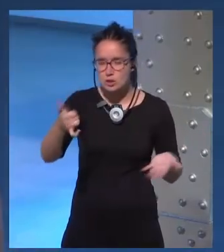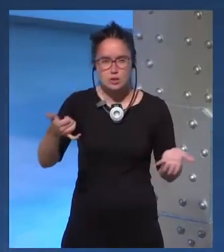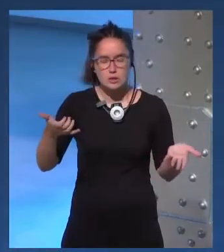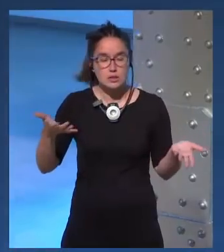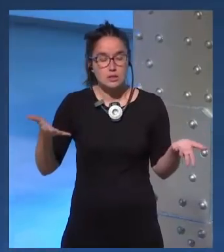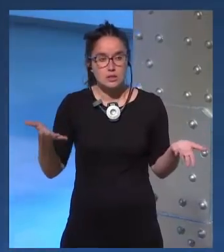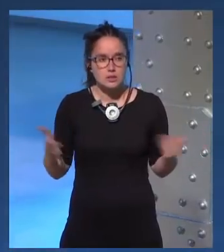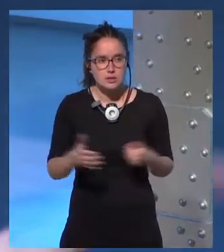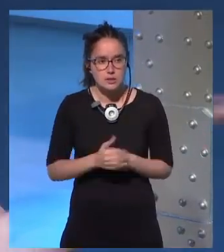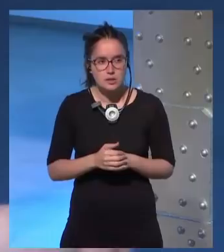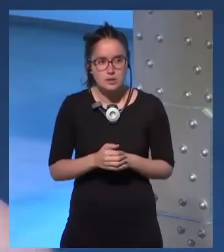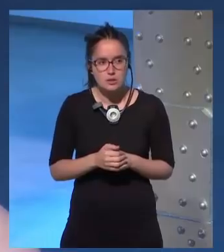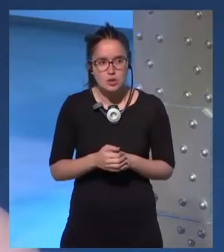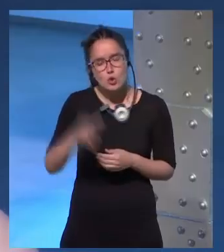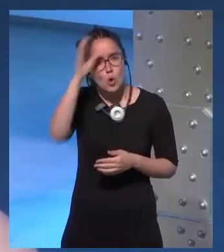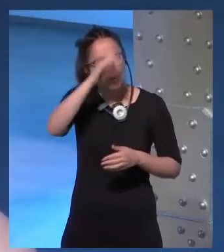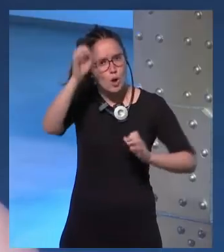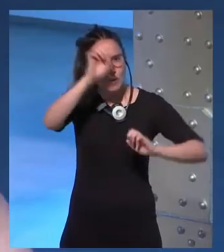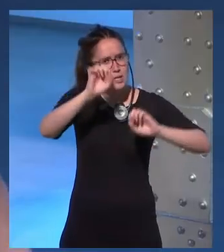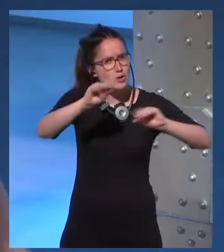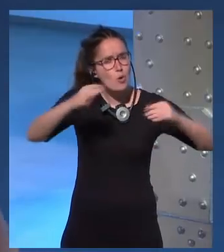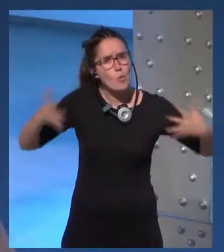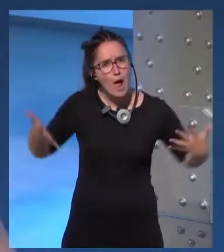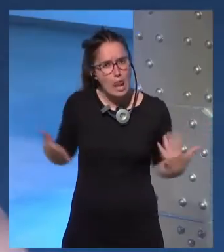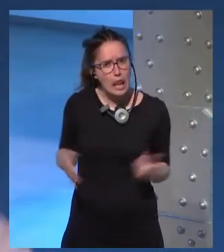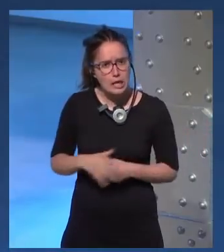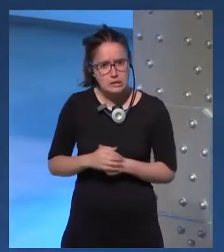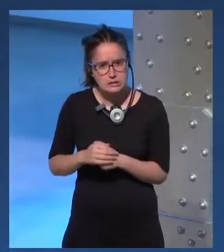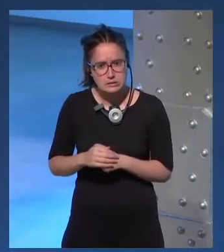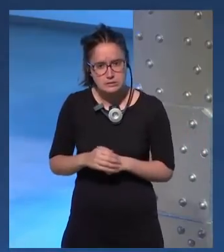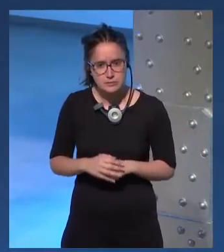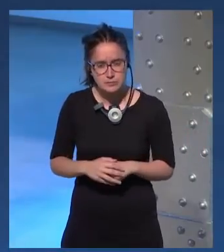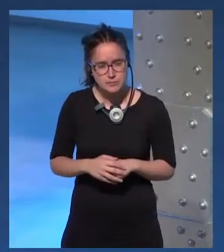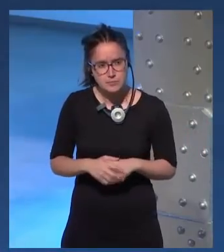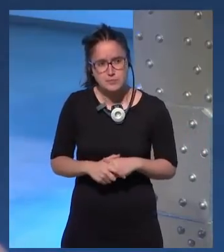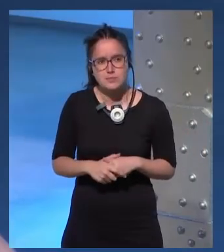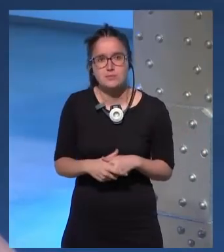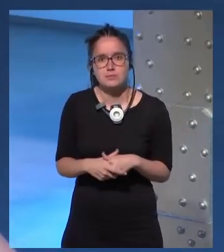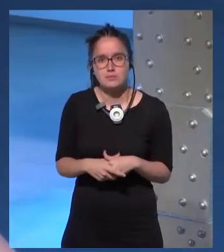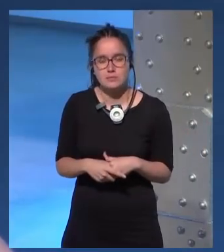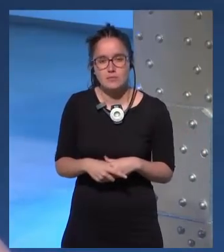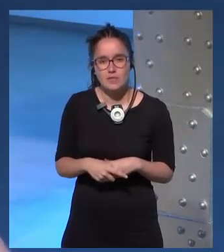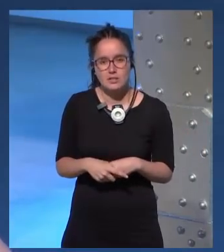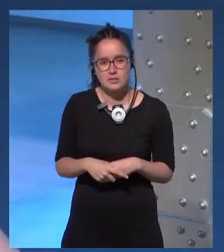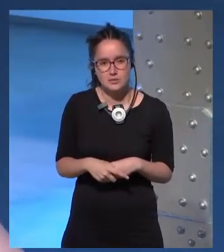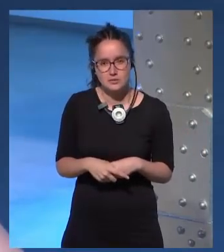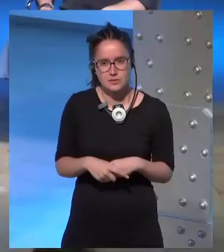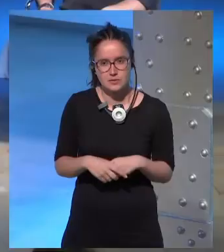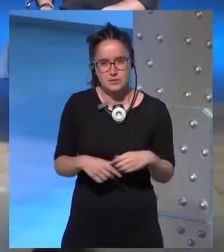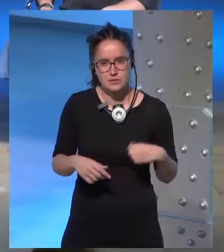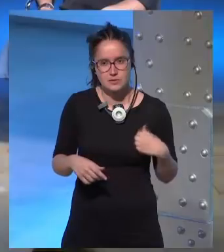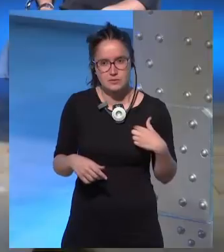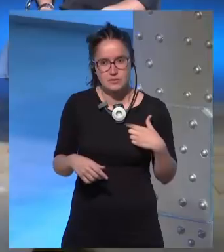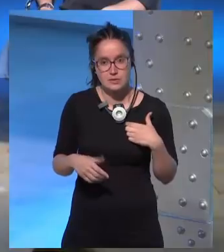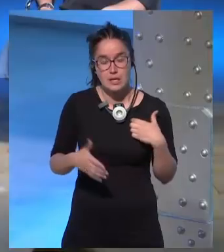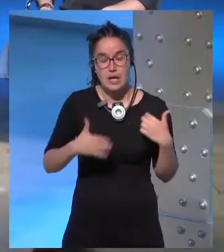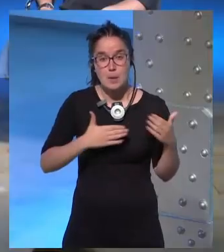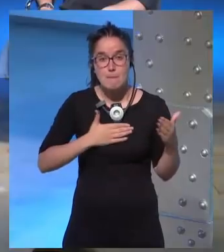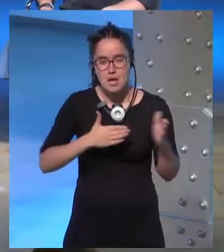But I was just thinking, are they? What is your opinion on this? What do you think about all this? In my own work or in